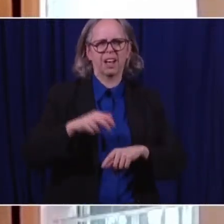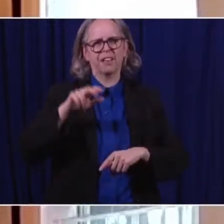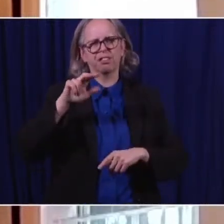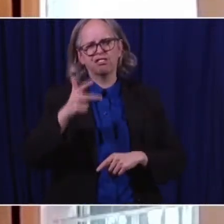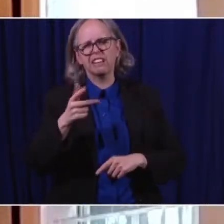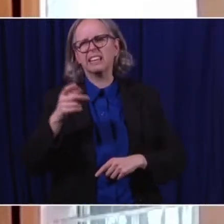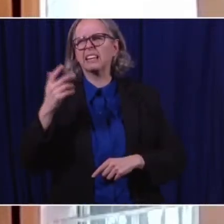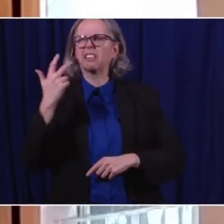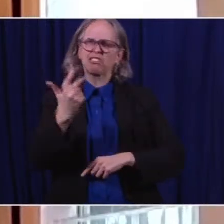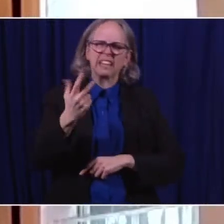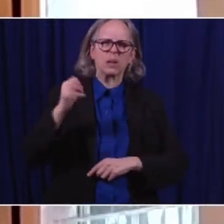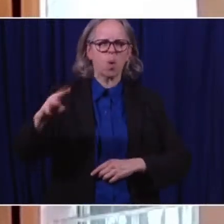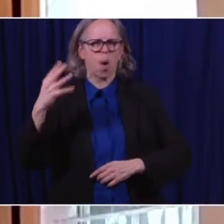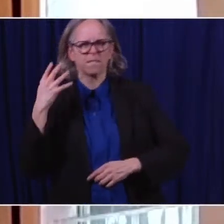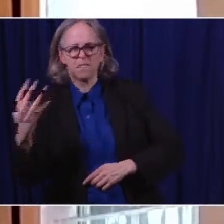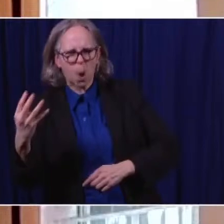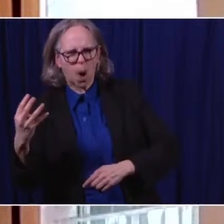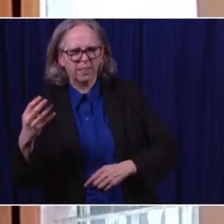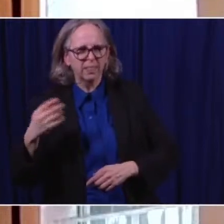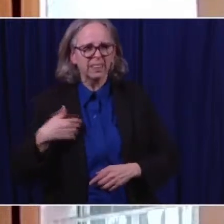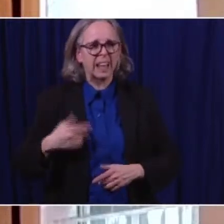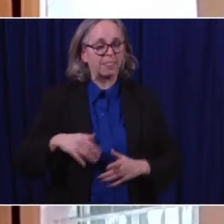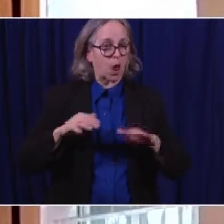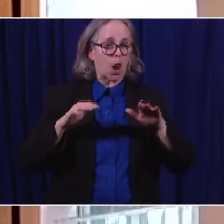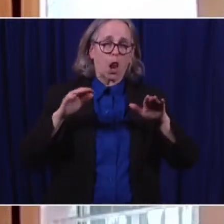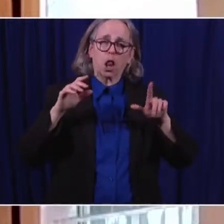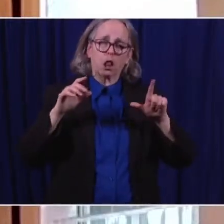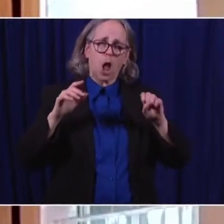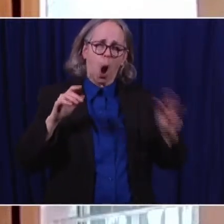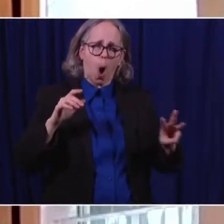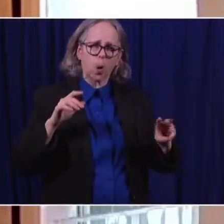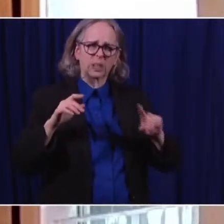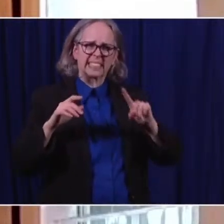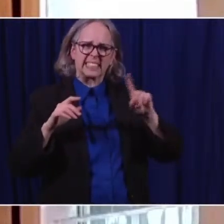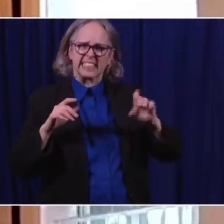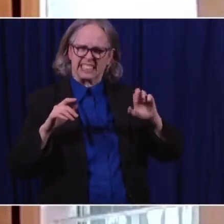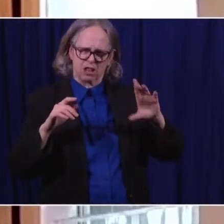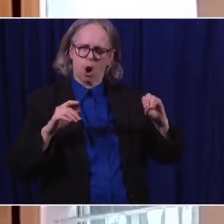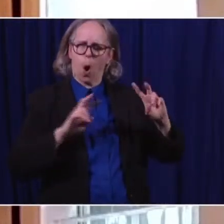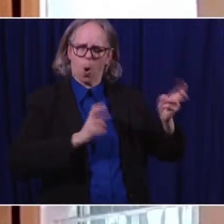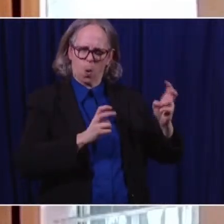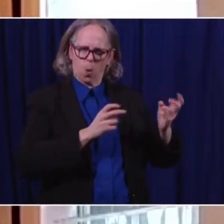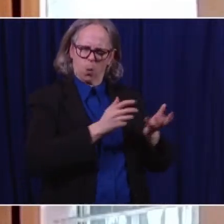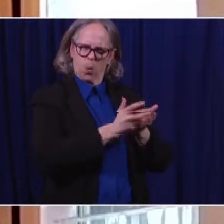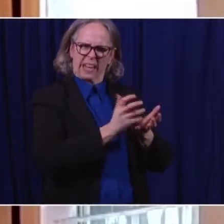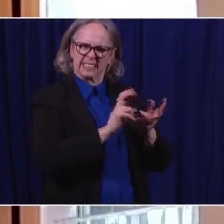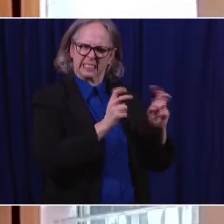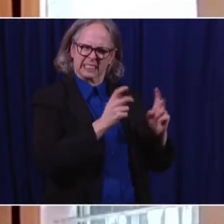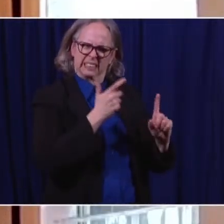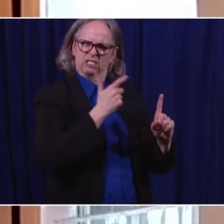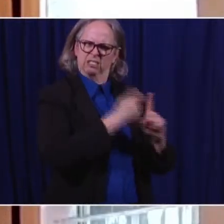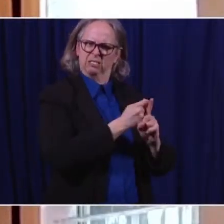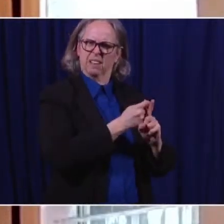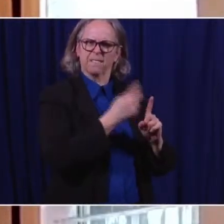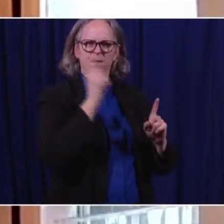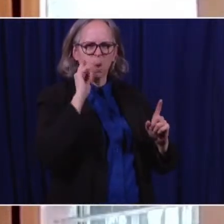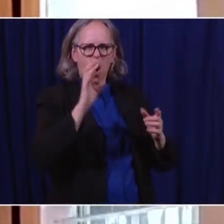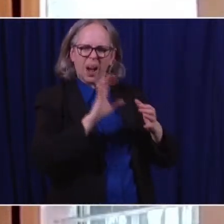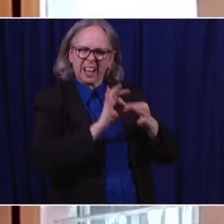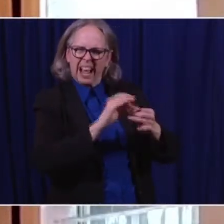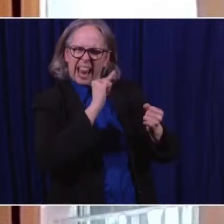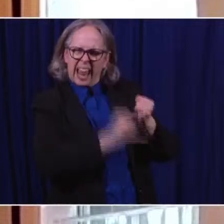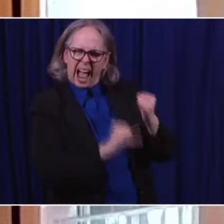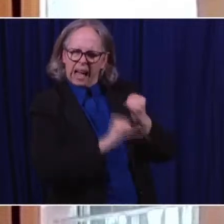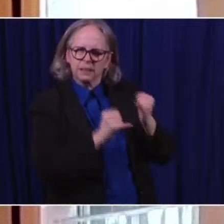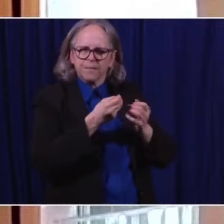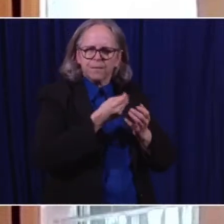low dead volume or low wasted space syringes for the remaining 2 to 3 doses. And this